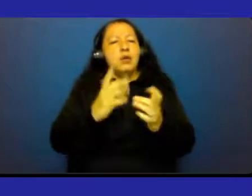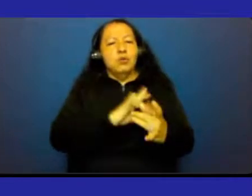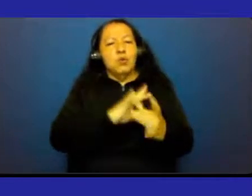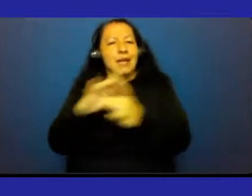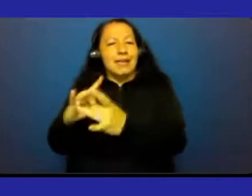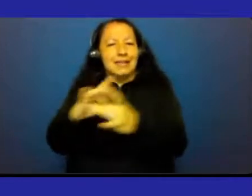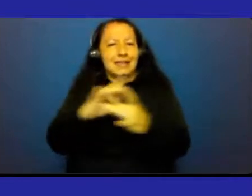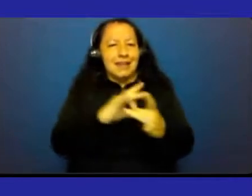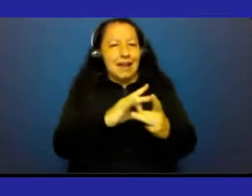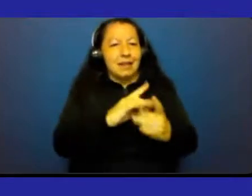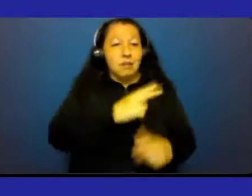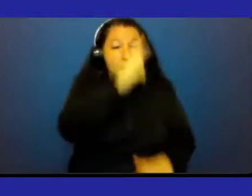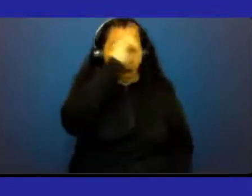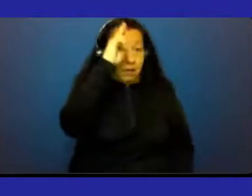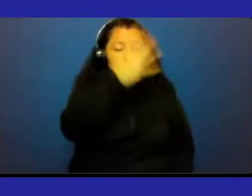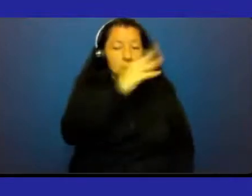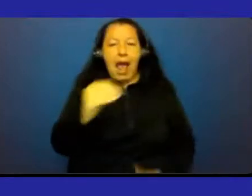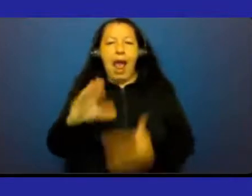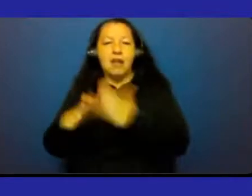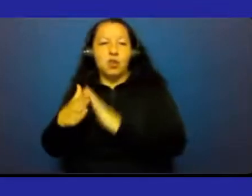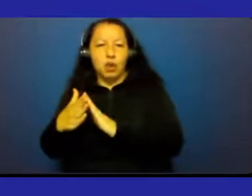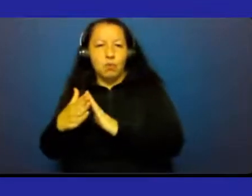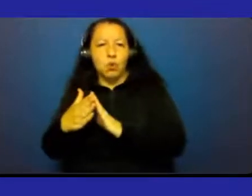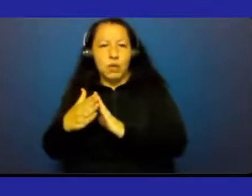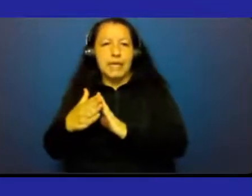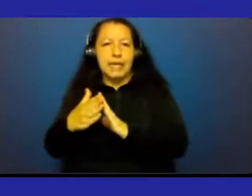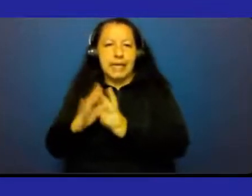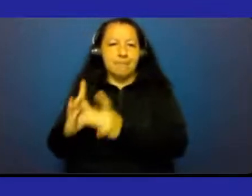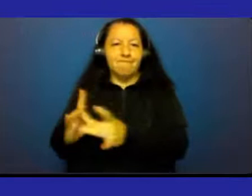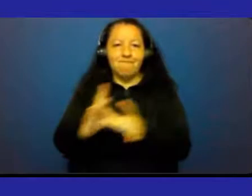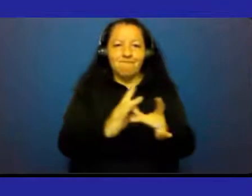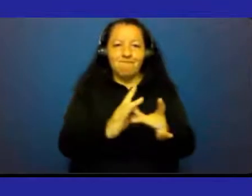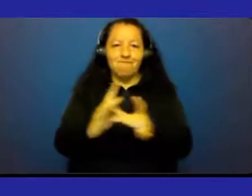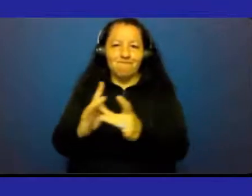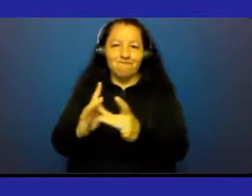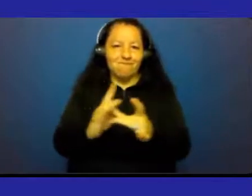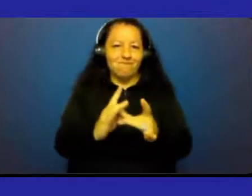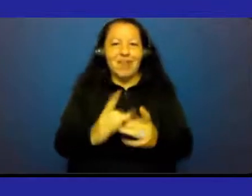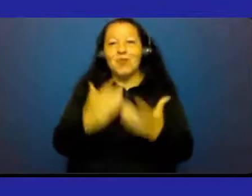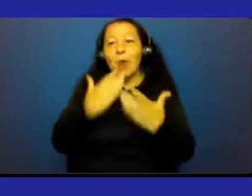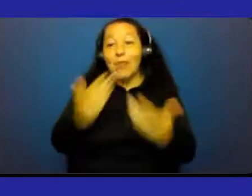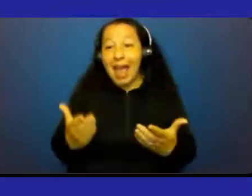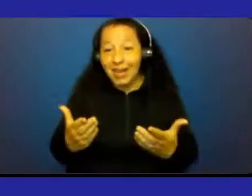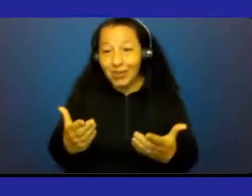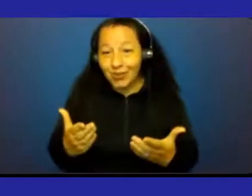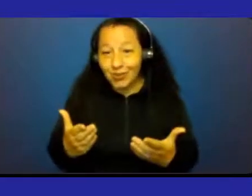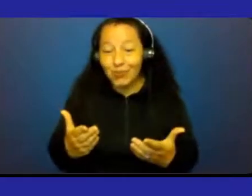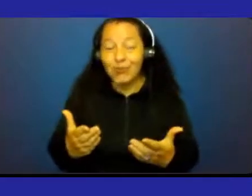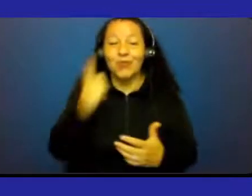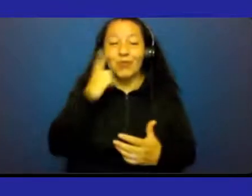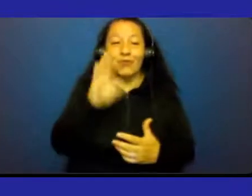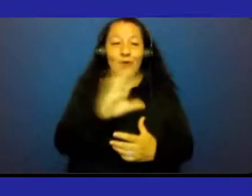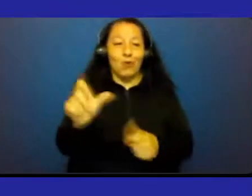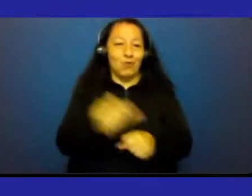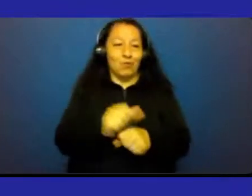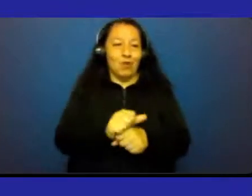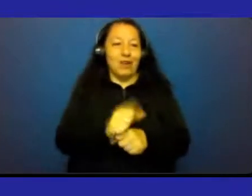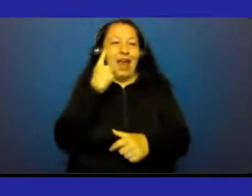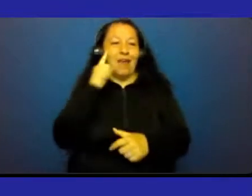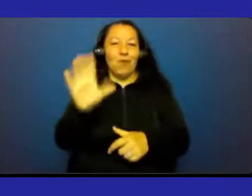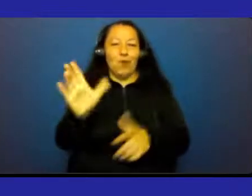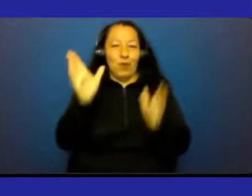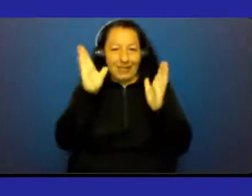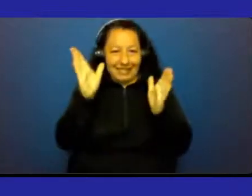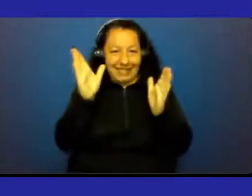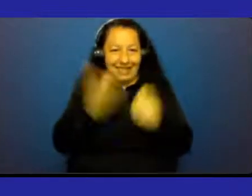so much for having me, and I thank you for listening. Thank you so much for your comments this evening. Our next speaker